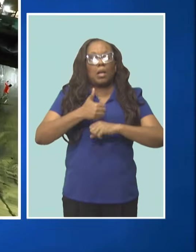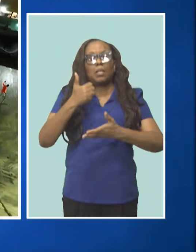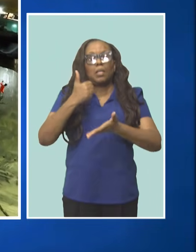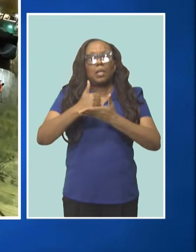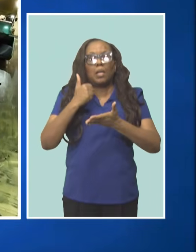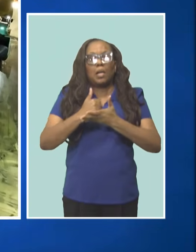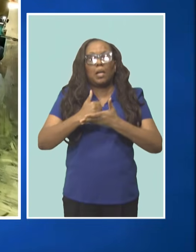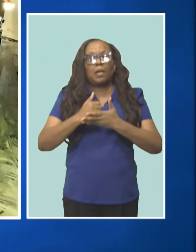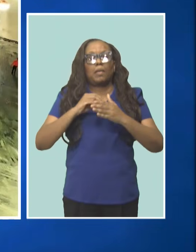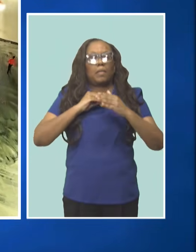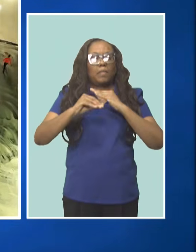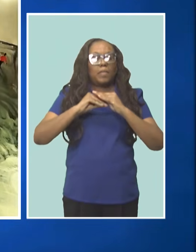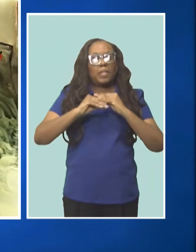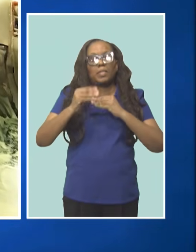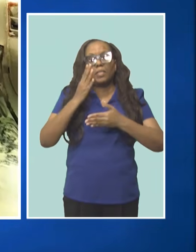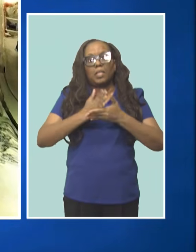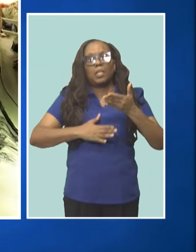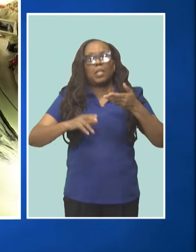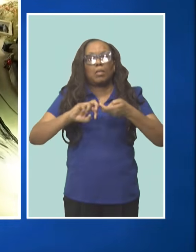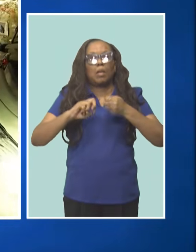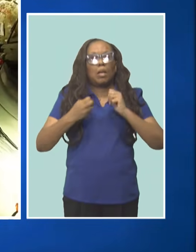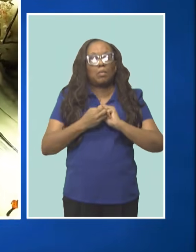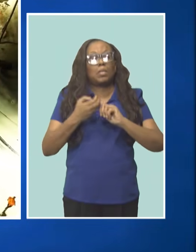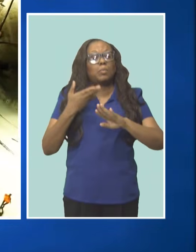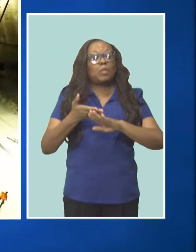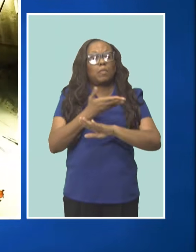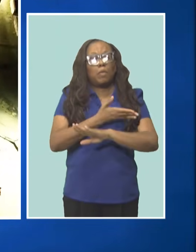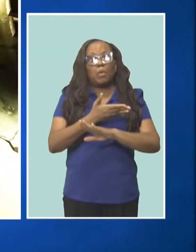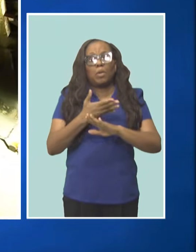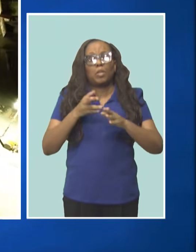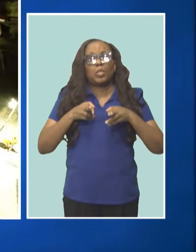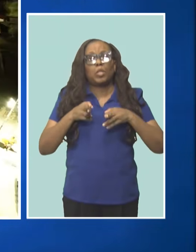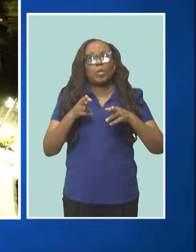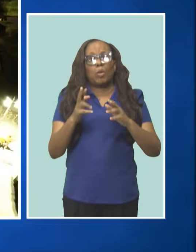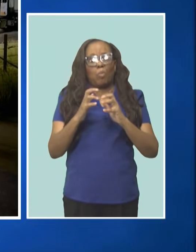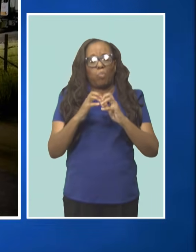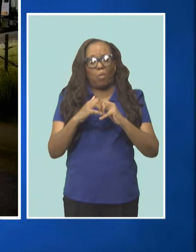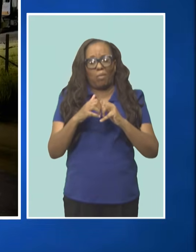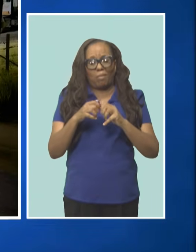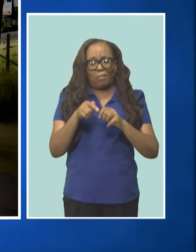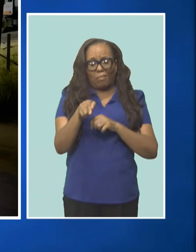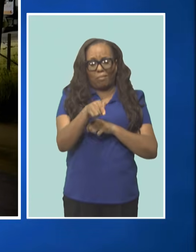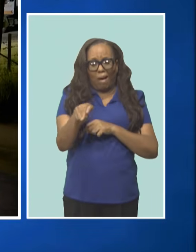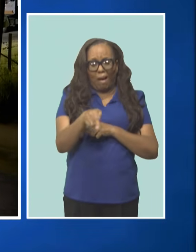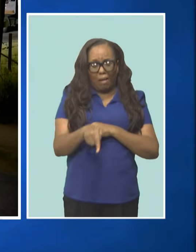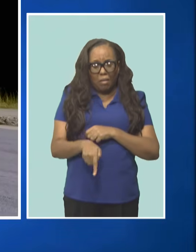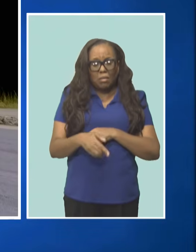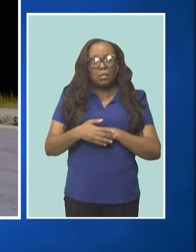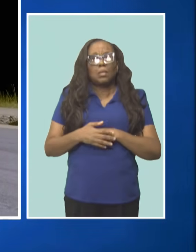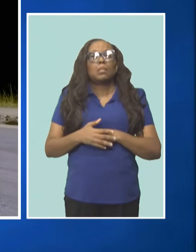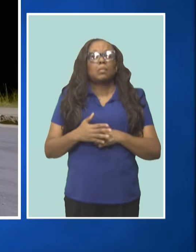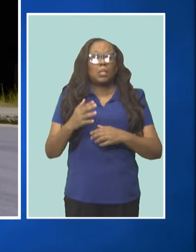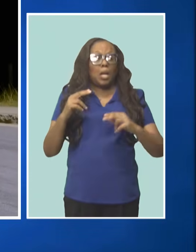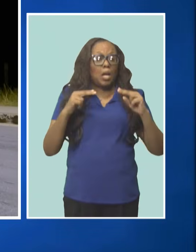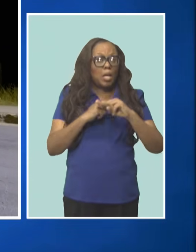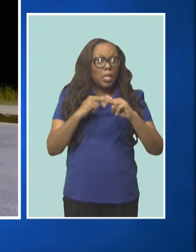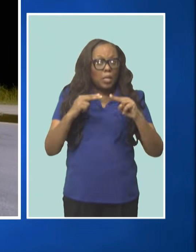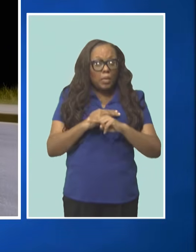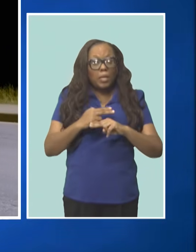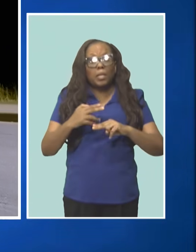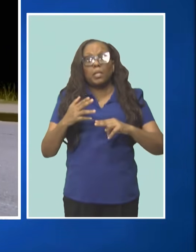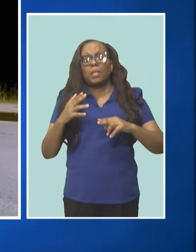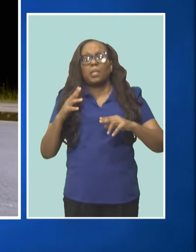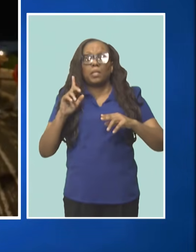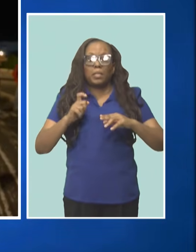problems identified before the roads deteriorate. She says there are highways that will need some maintenance, while others will need